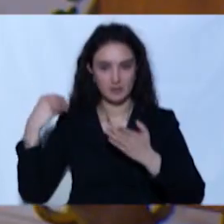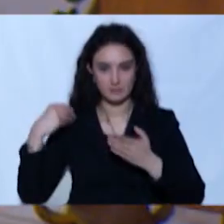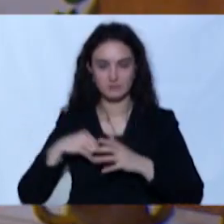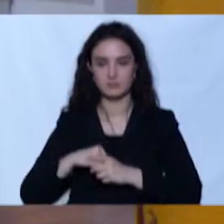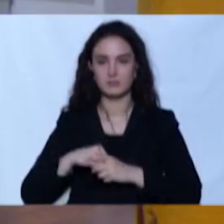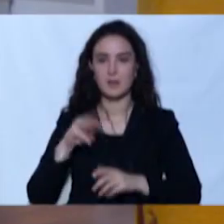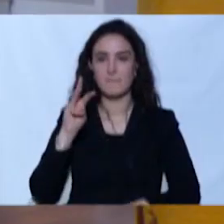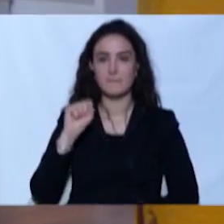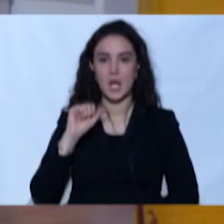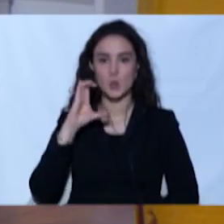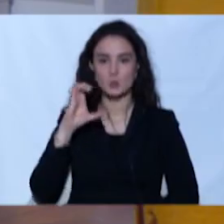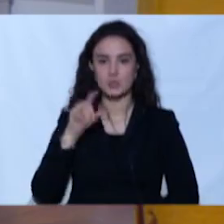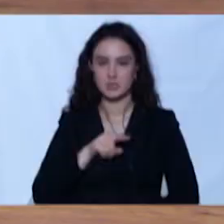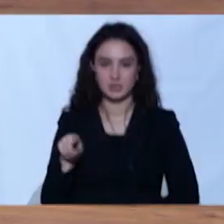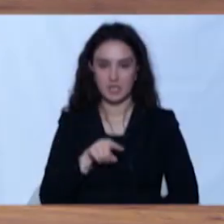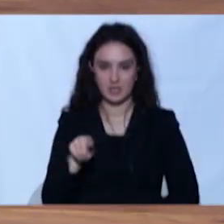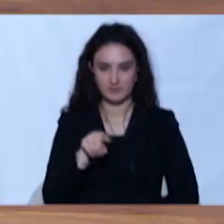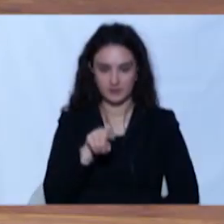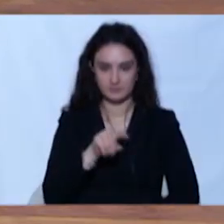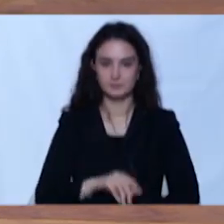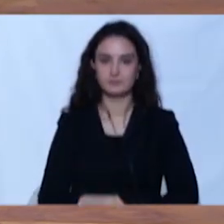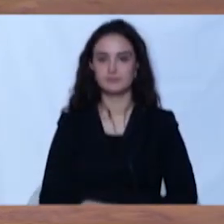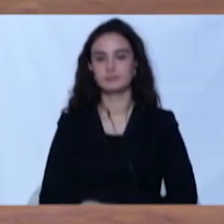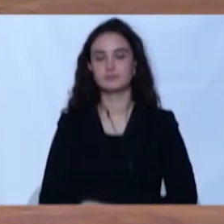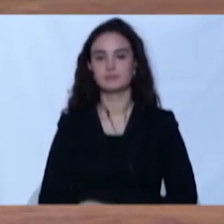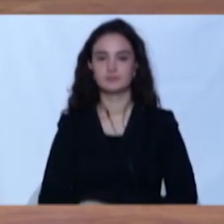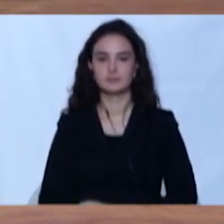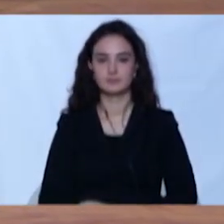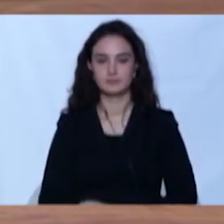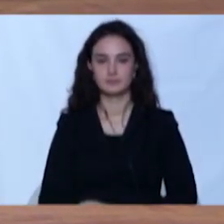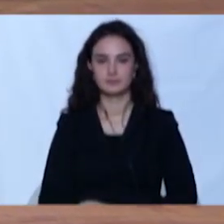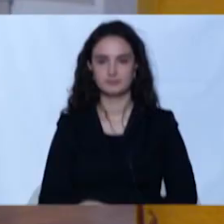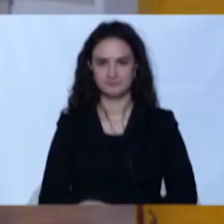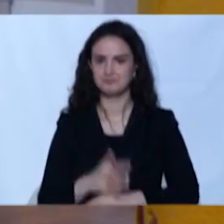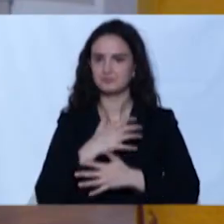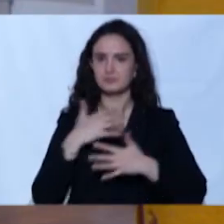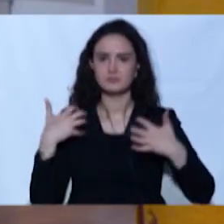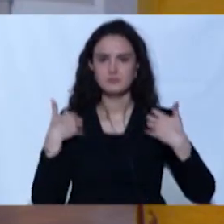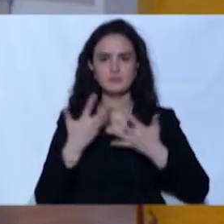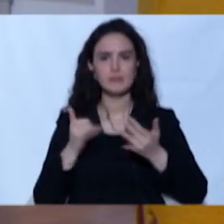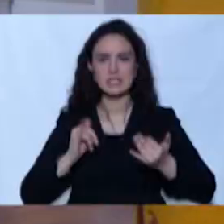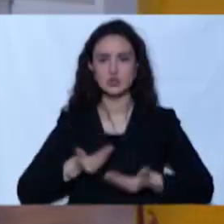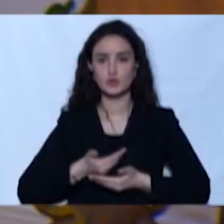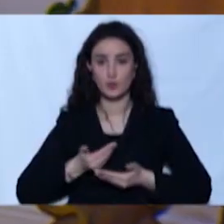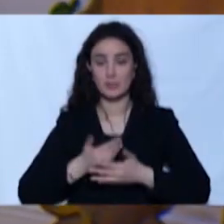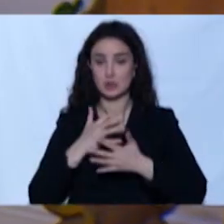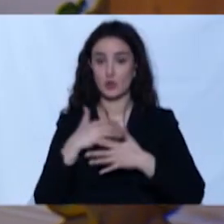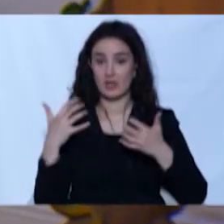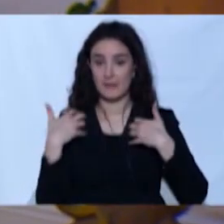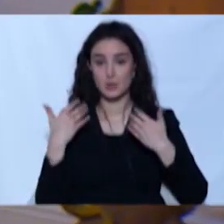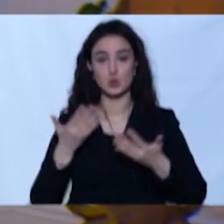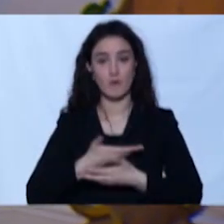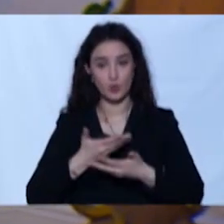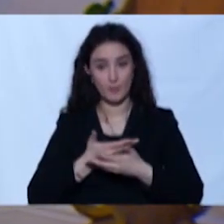Mouse. Mouse. Good job. Where do the animals live? The animals live